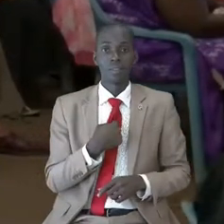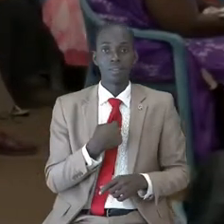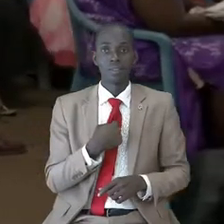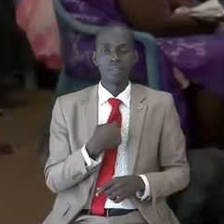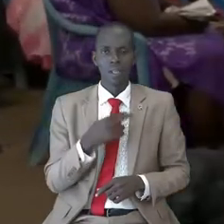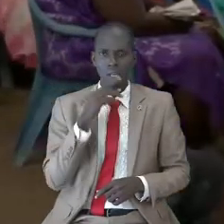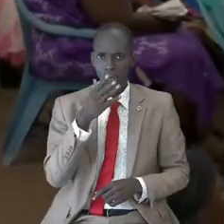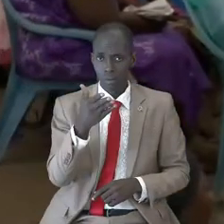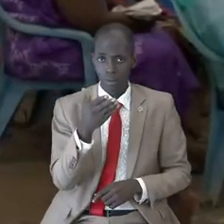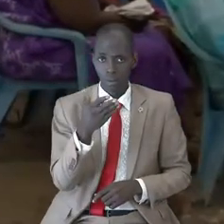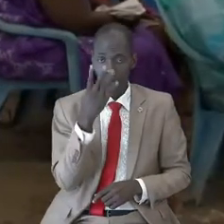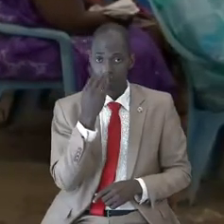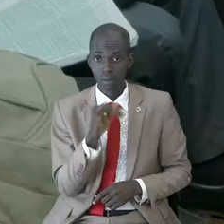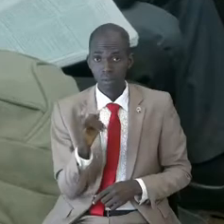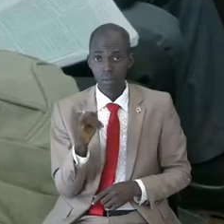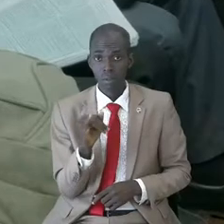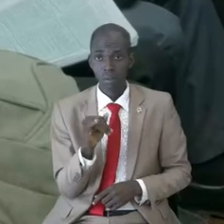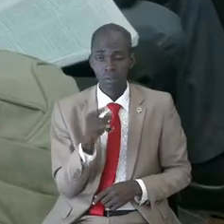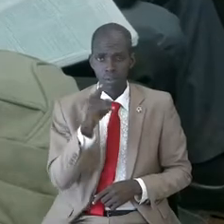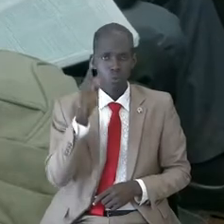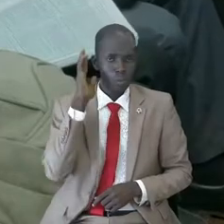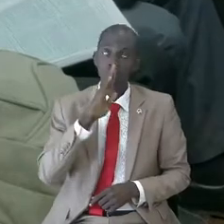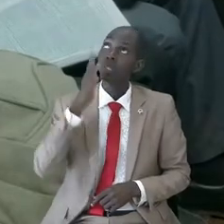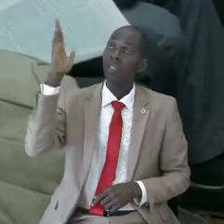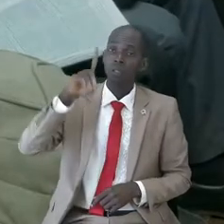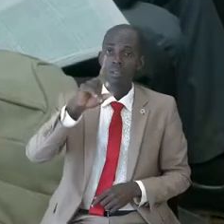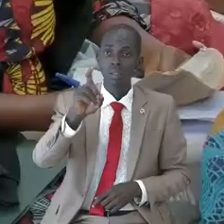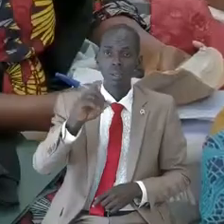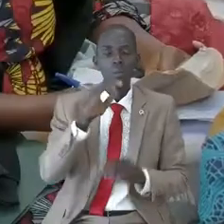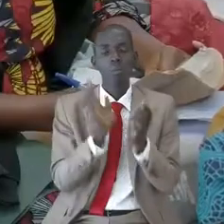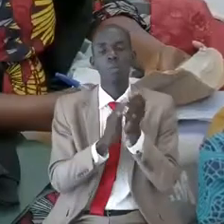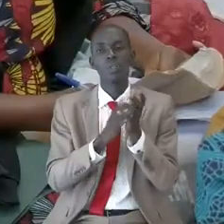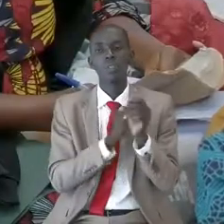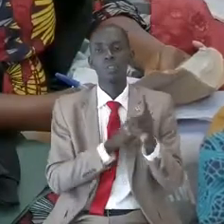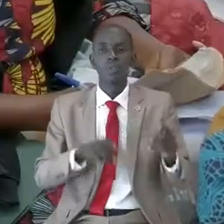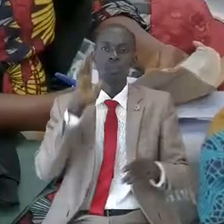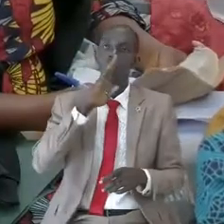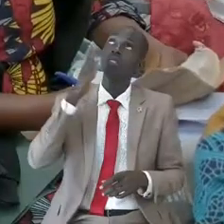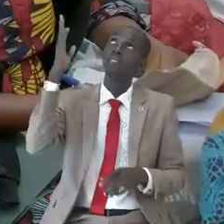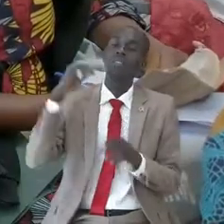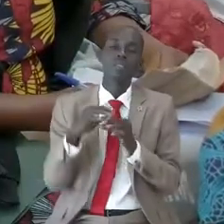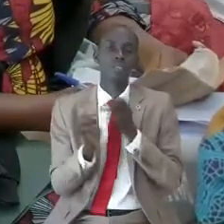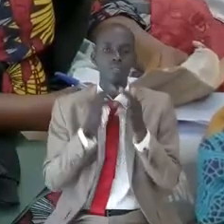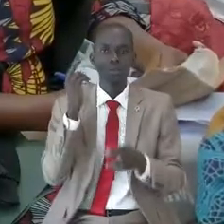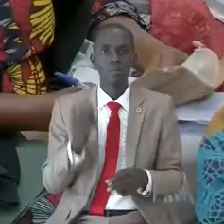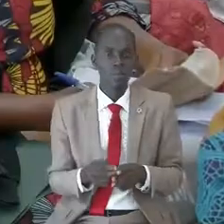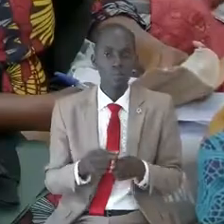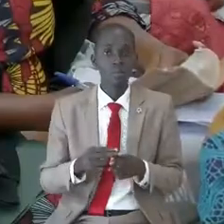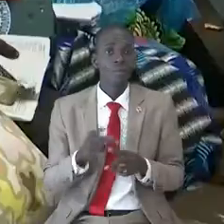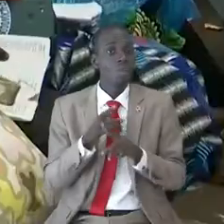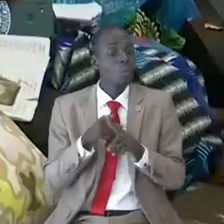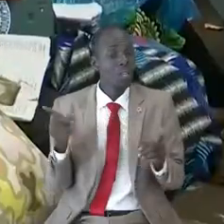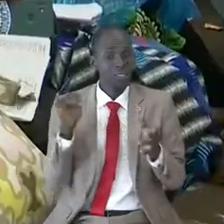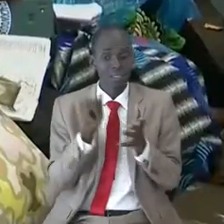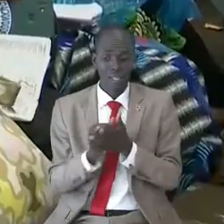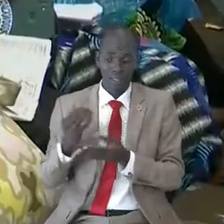Are you there? Yes. Are you going to be there? Praise the Lord, you'll be there. But that